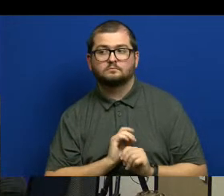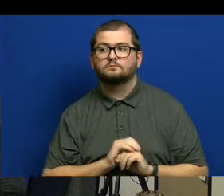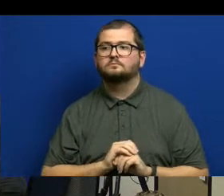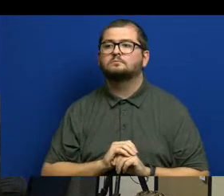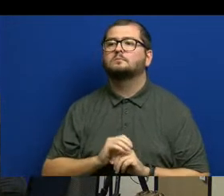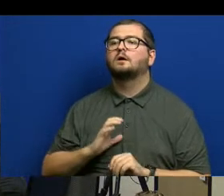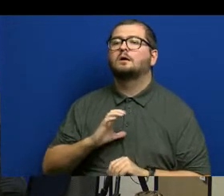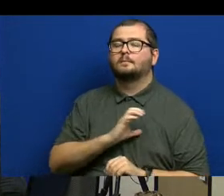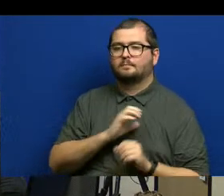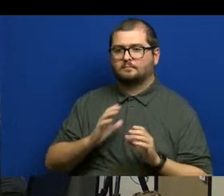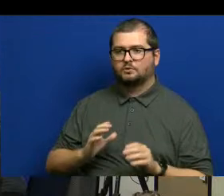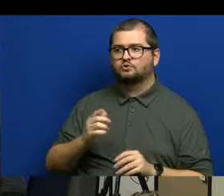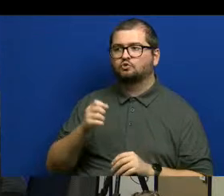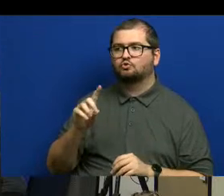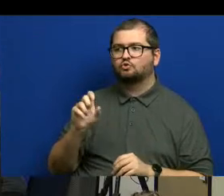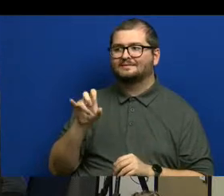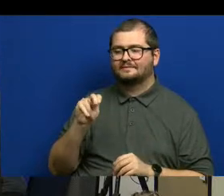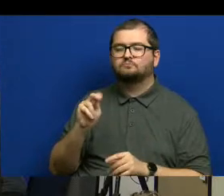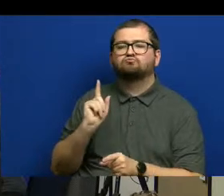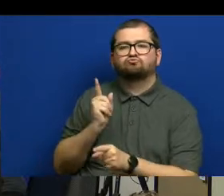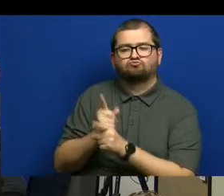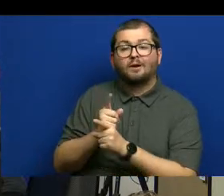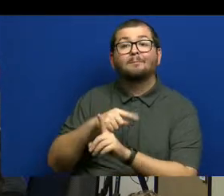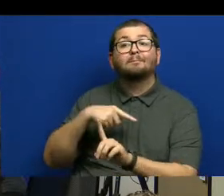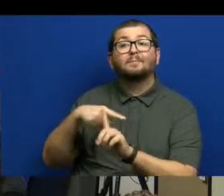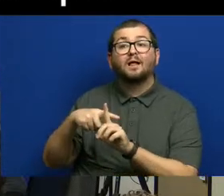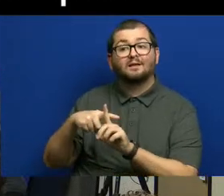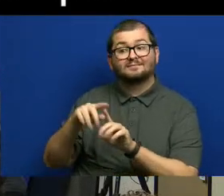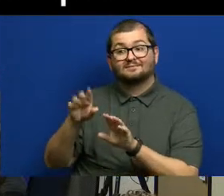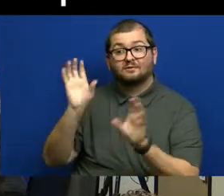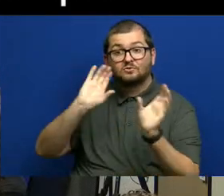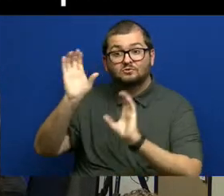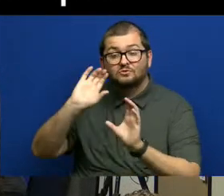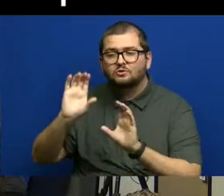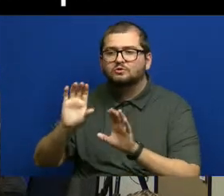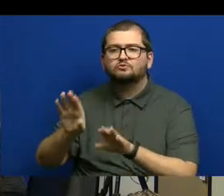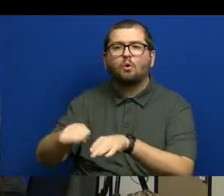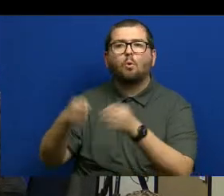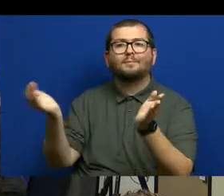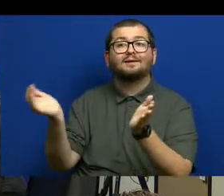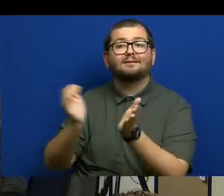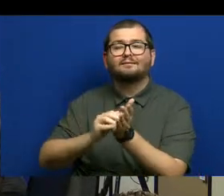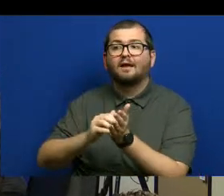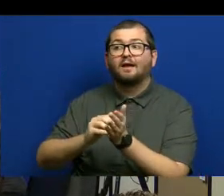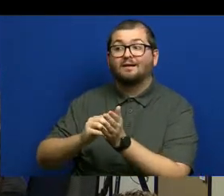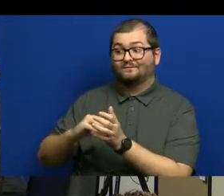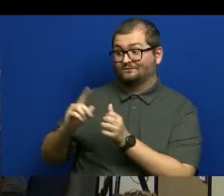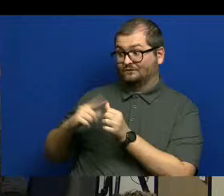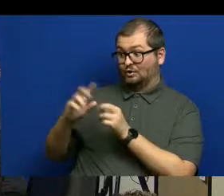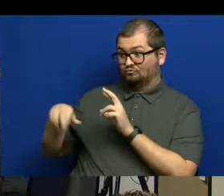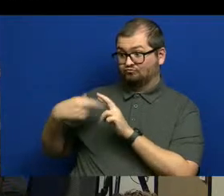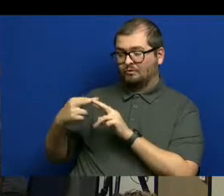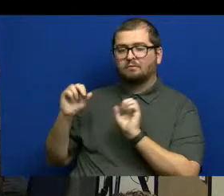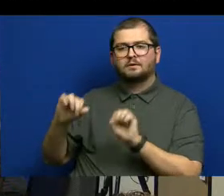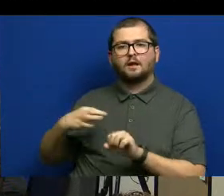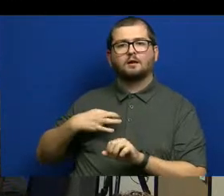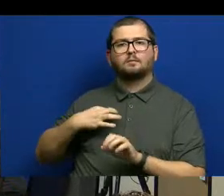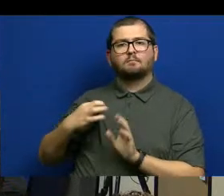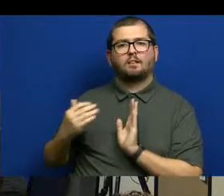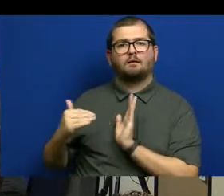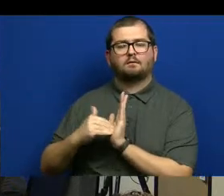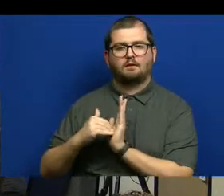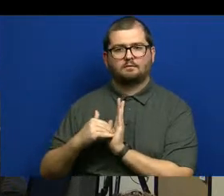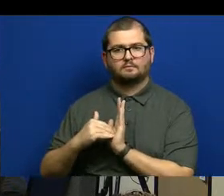This is Commissioner Goodstein, yes, and reopen the search and welcome any applicants from the first round to reapply.